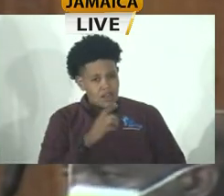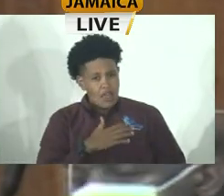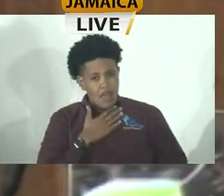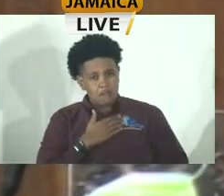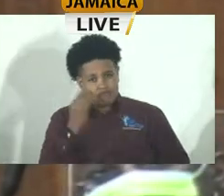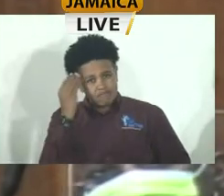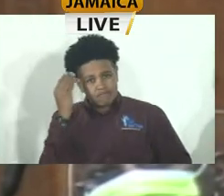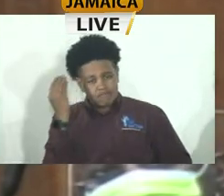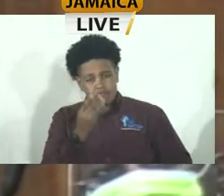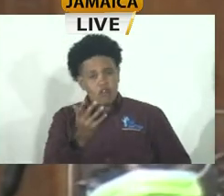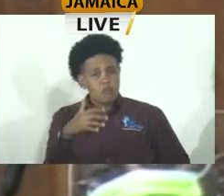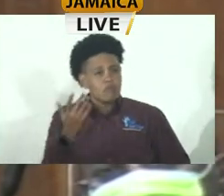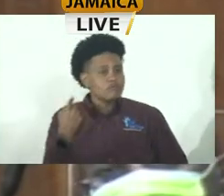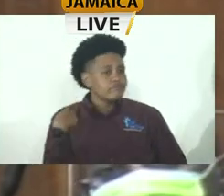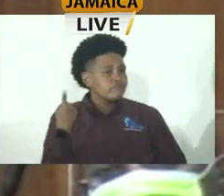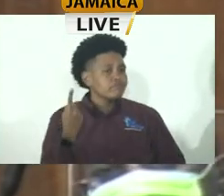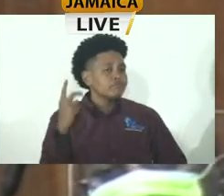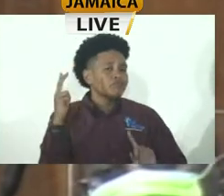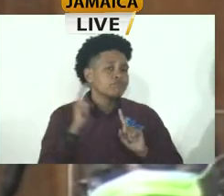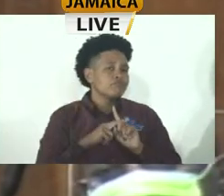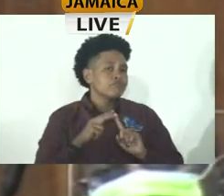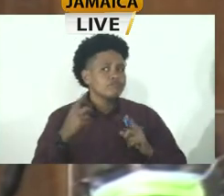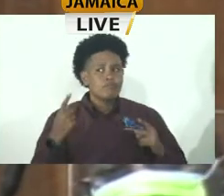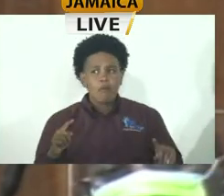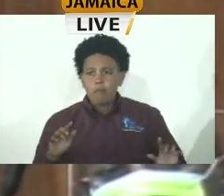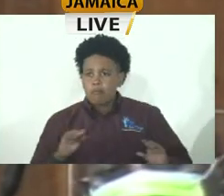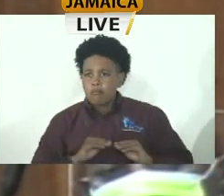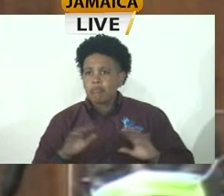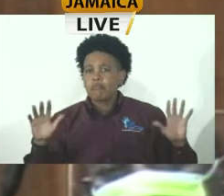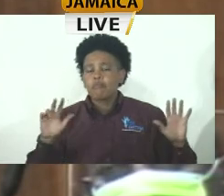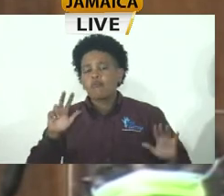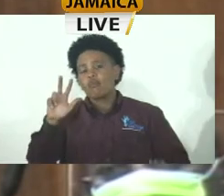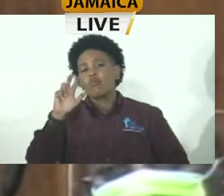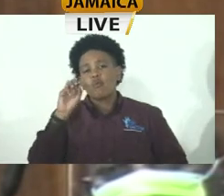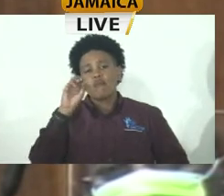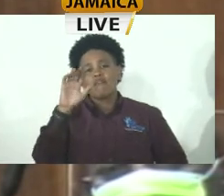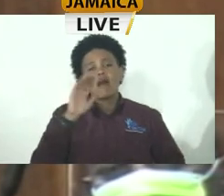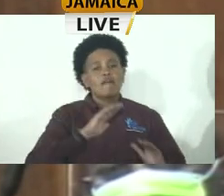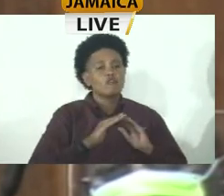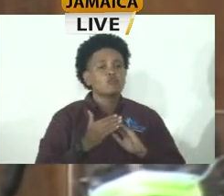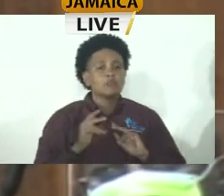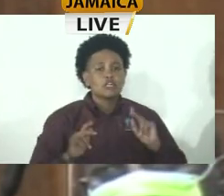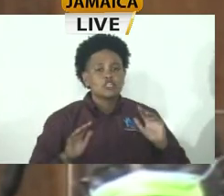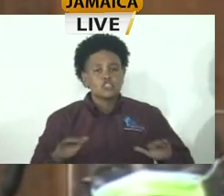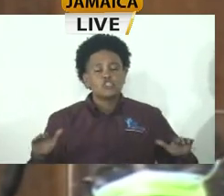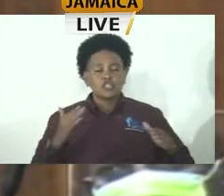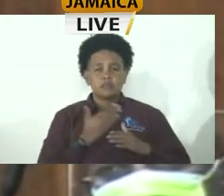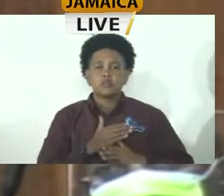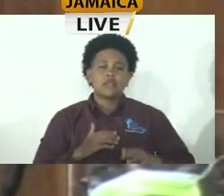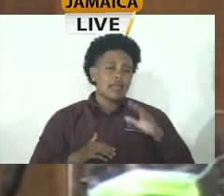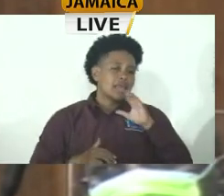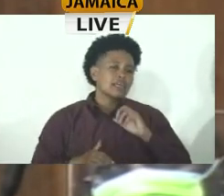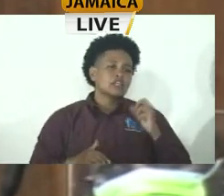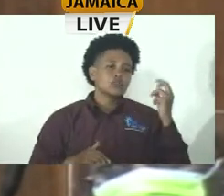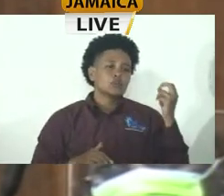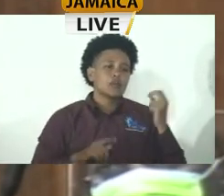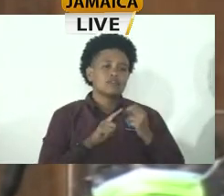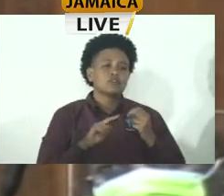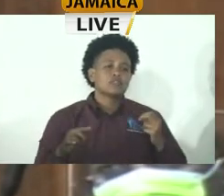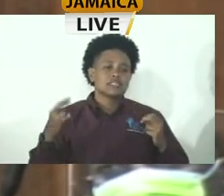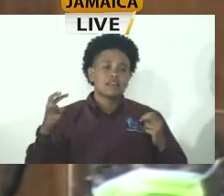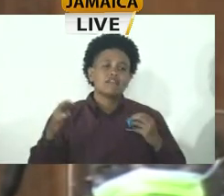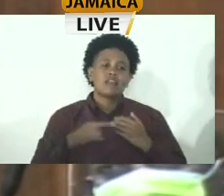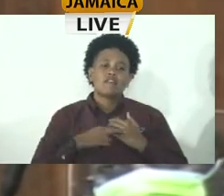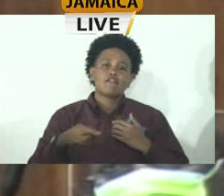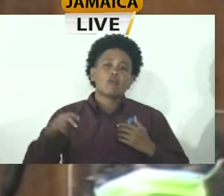madam speaker that since its implementation 305 jamaican children between the ages of 12 to 17 years have been